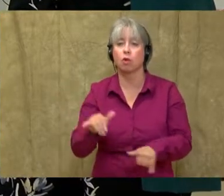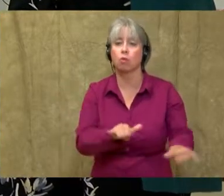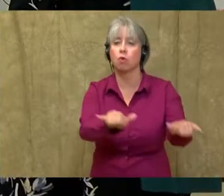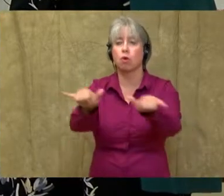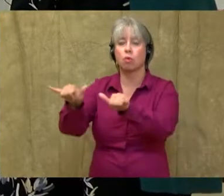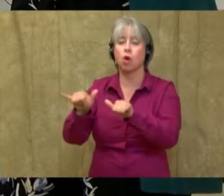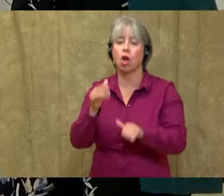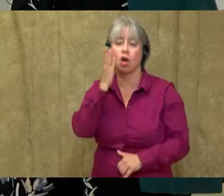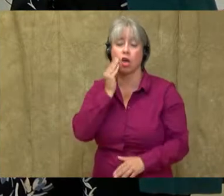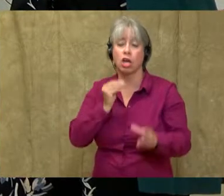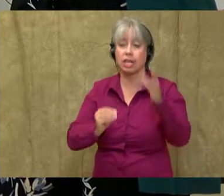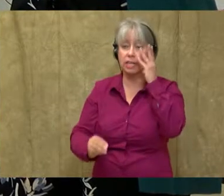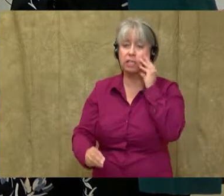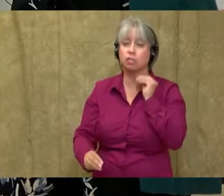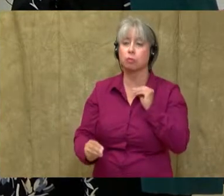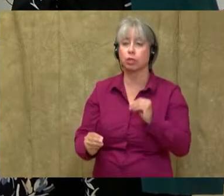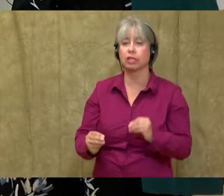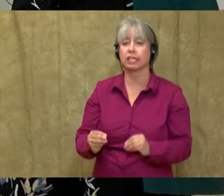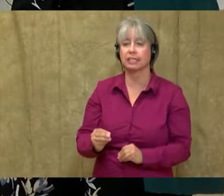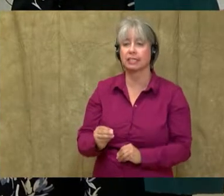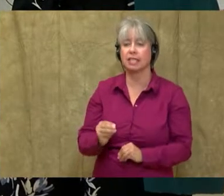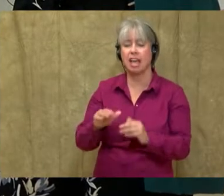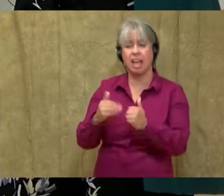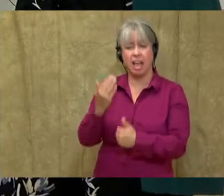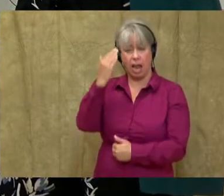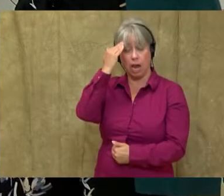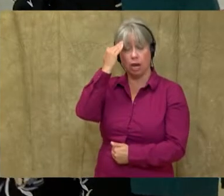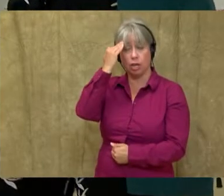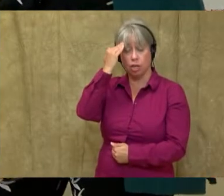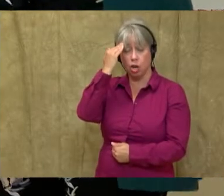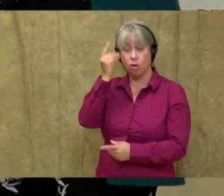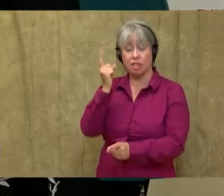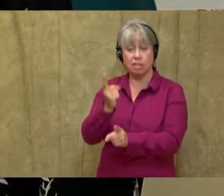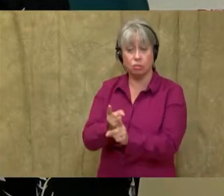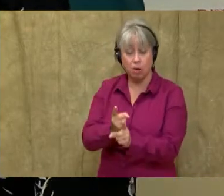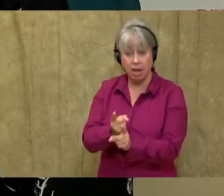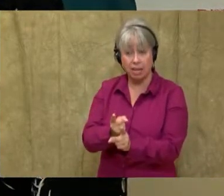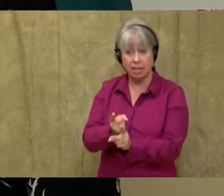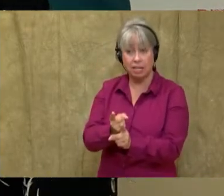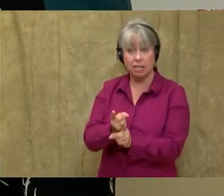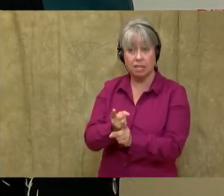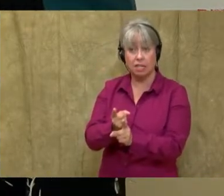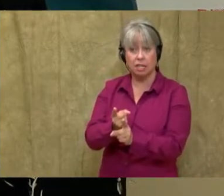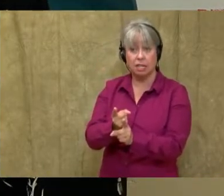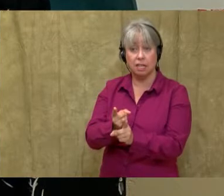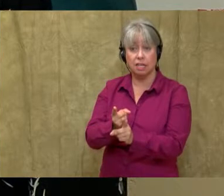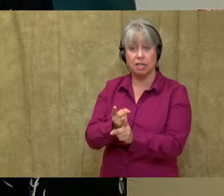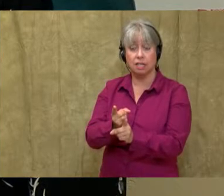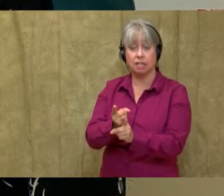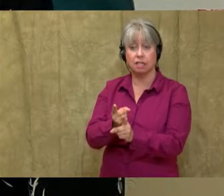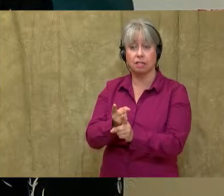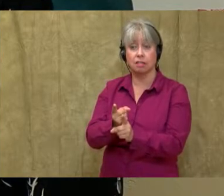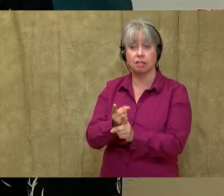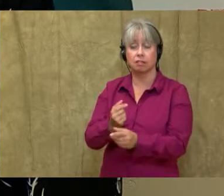COVID pandemic. How do we know that that is what the poet is talking about in this first section?